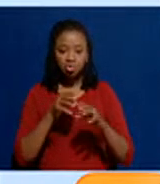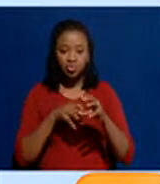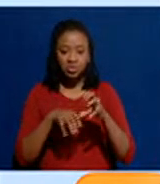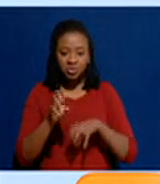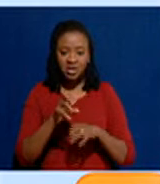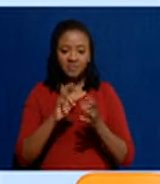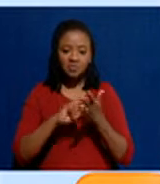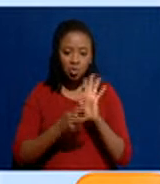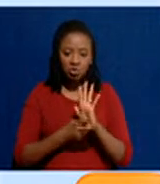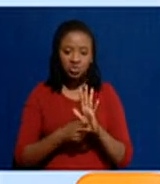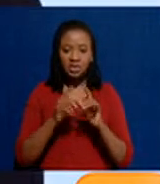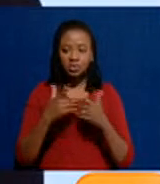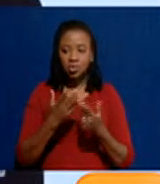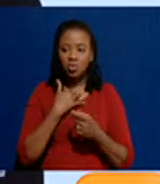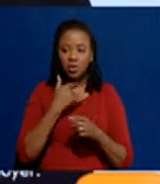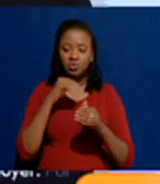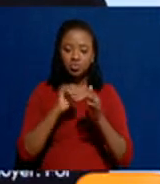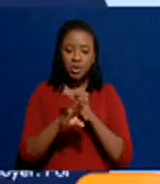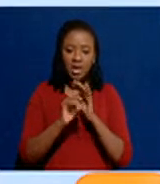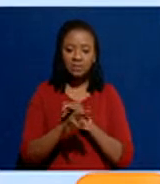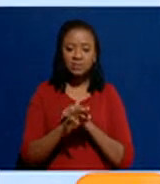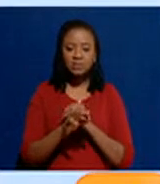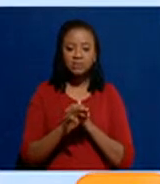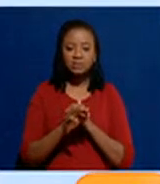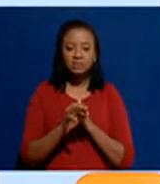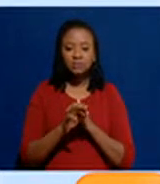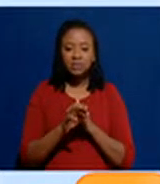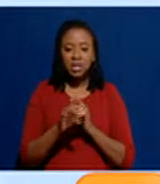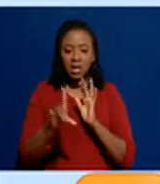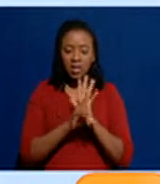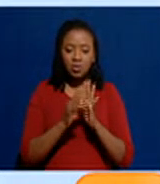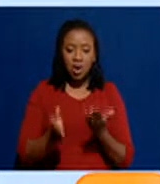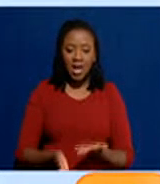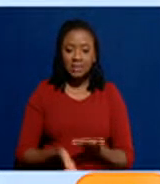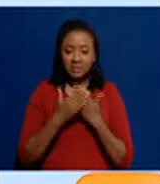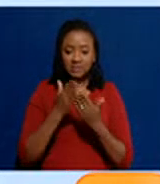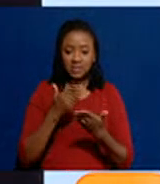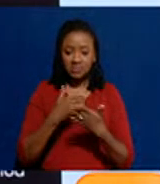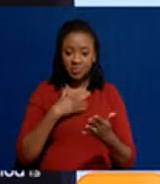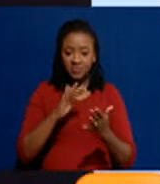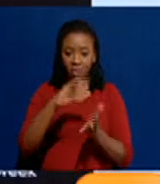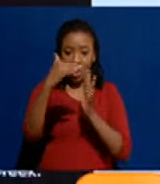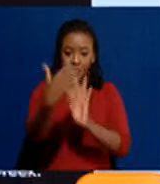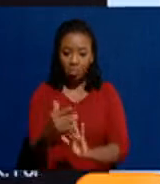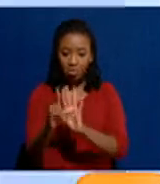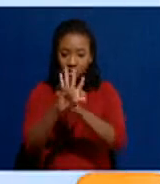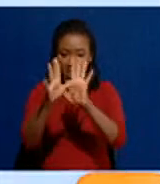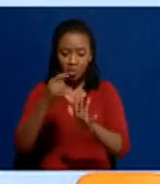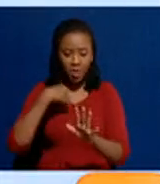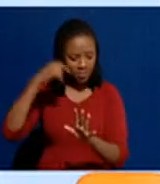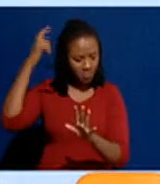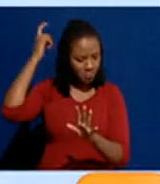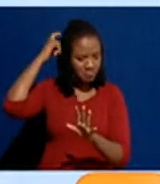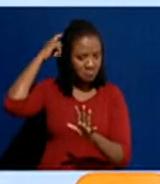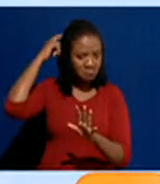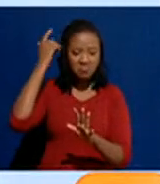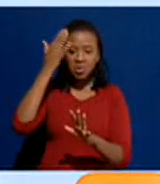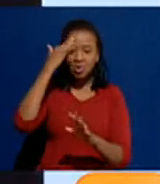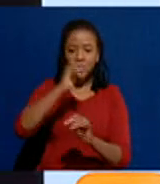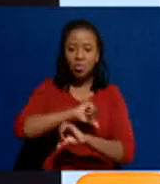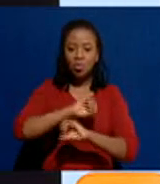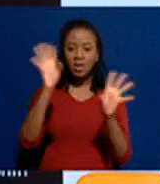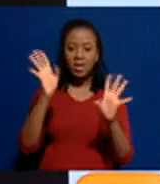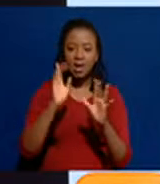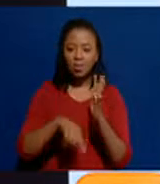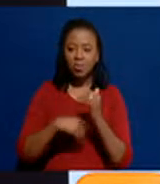to seek legal assistance when it comes to, before they go to approach a lawyer, they'll be able to have known exactly what they need. But